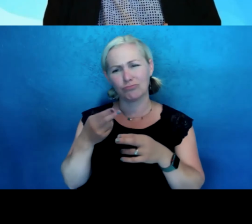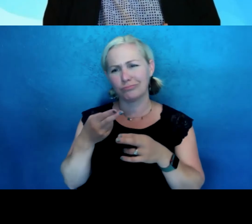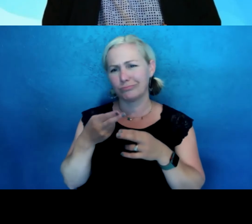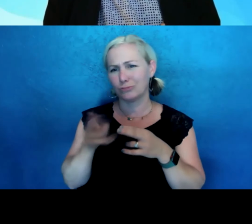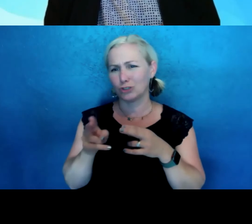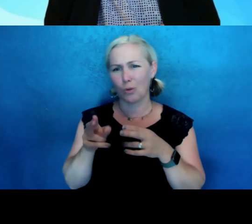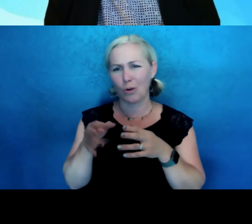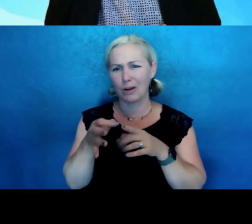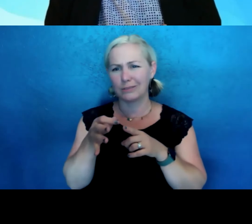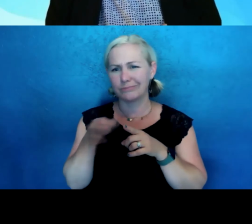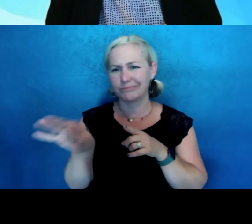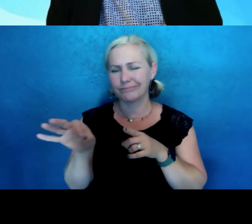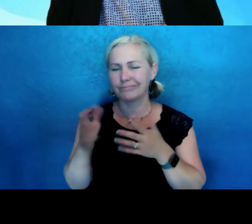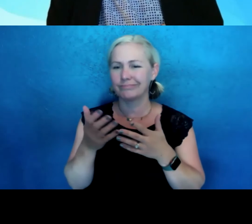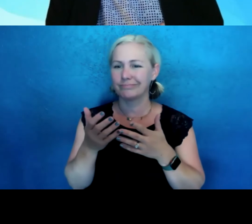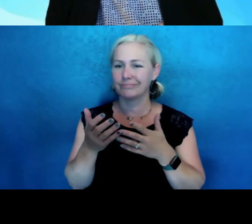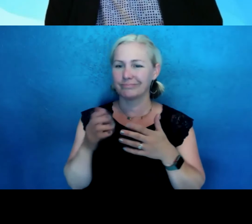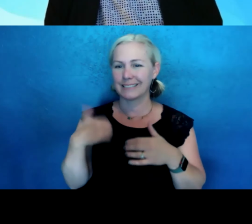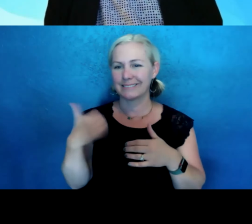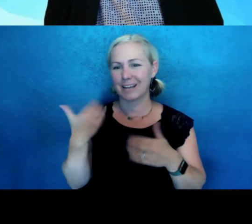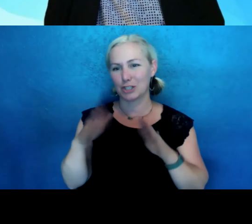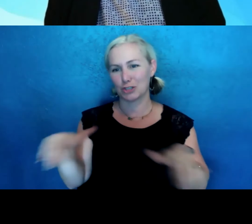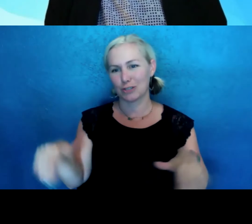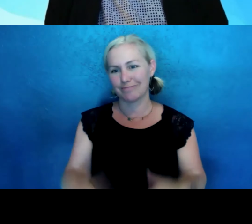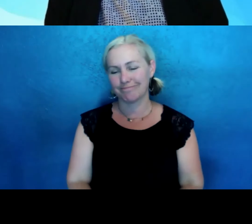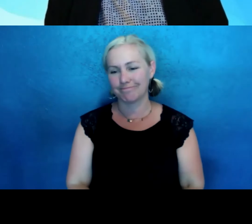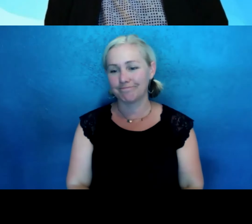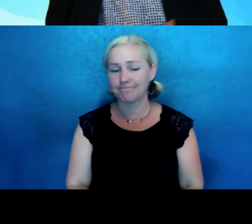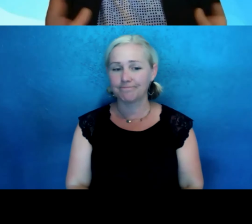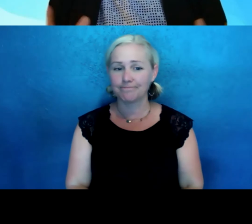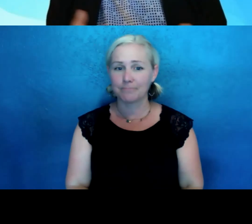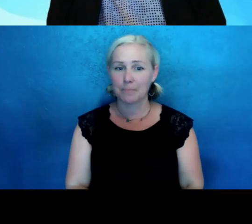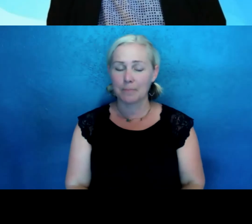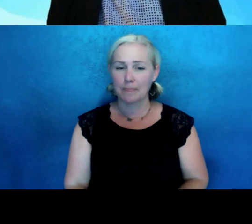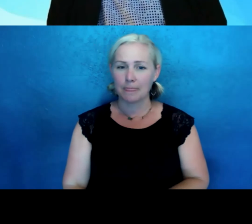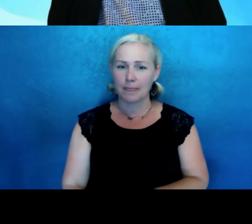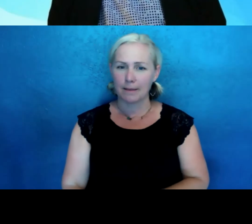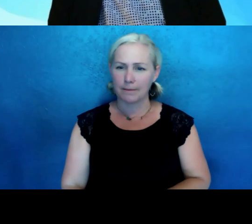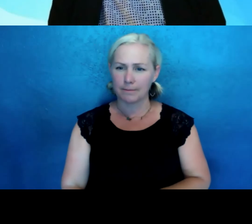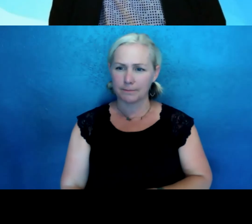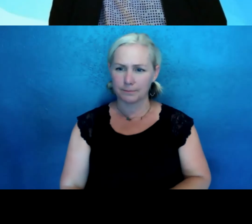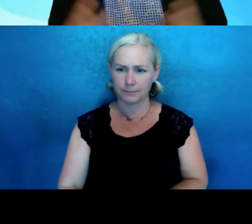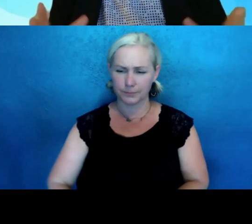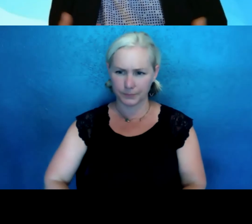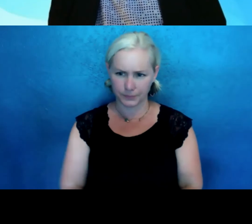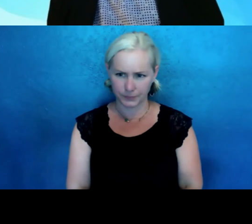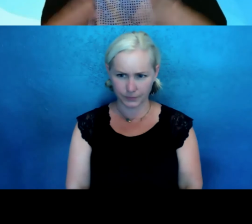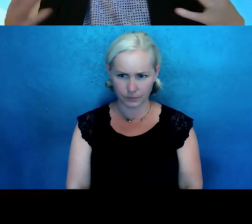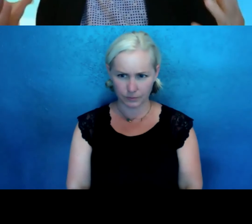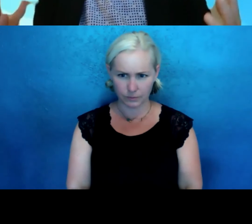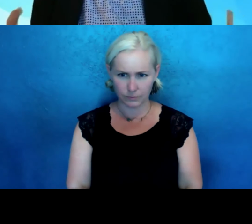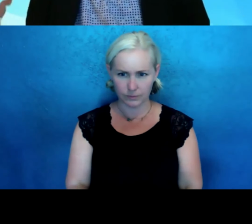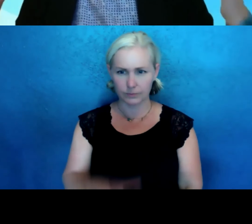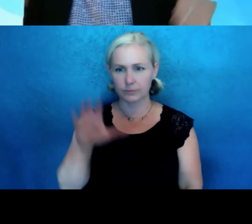with parents and caregivers of young children. So the challenge has been thrown. Of course, we'll be leading Connie will be leading